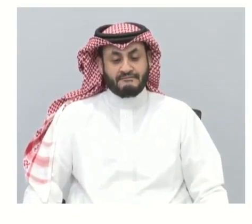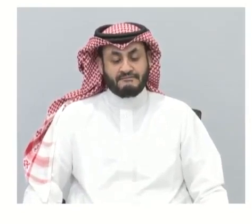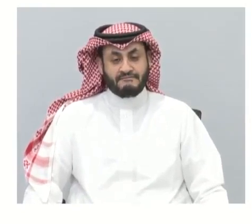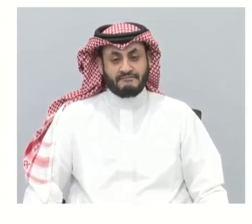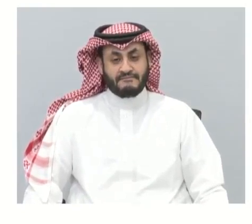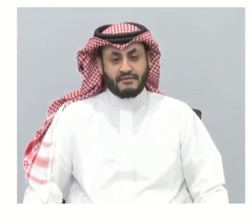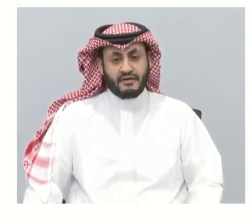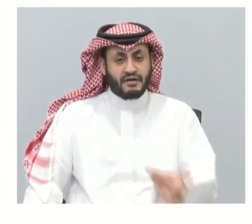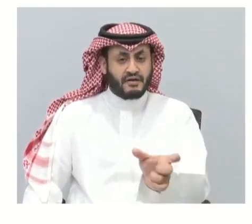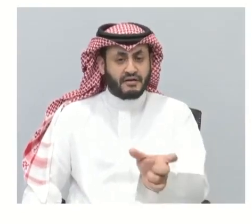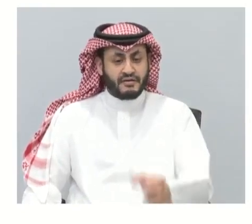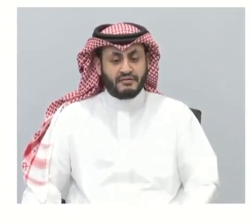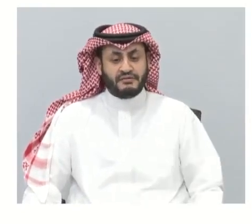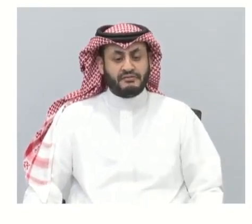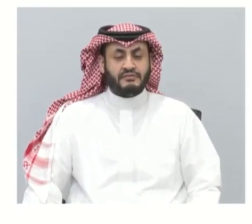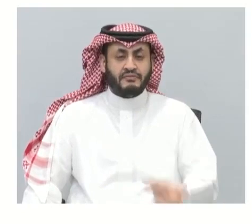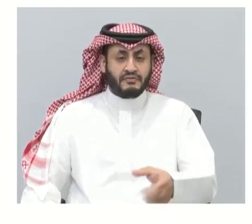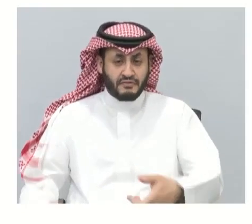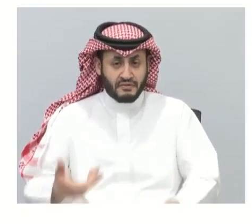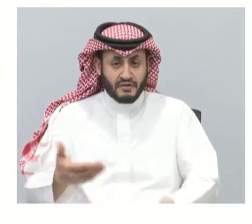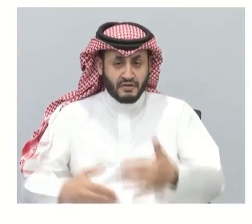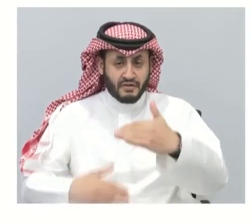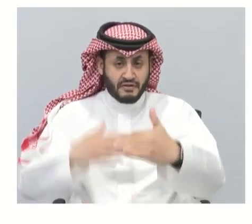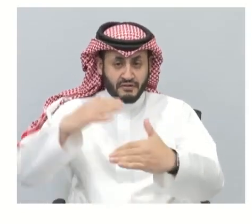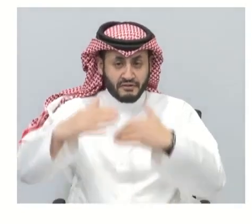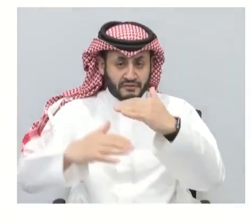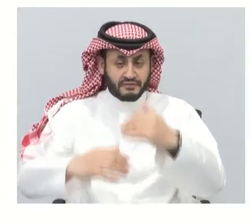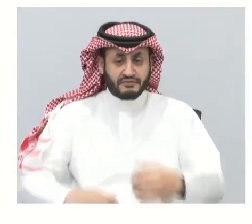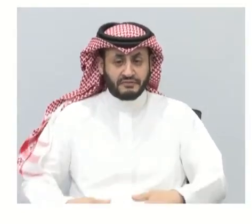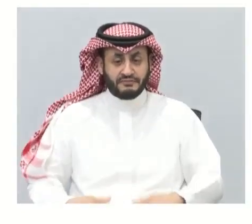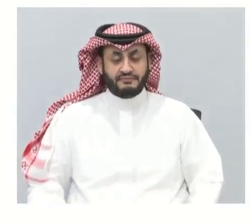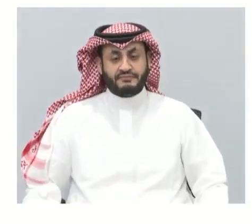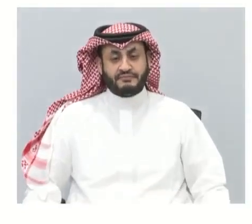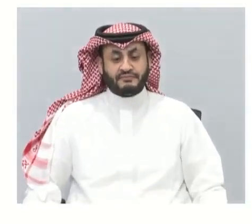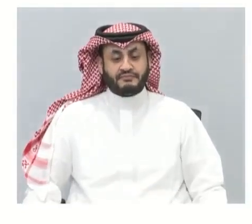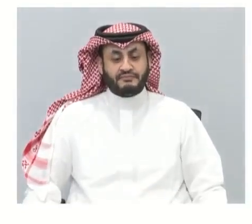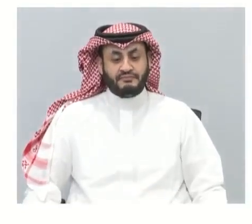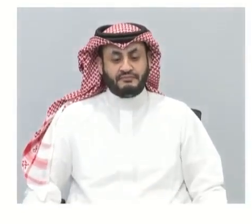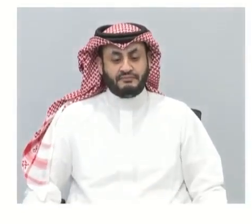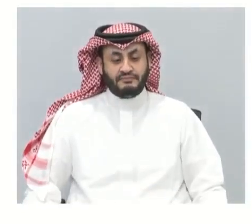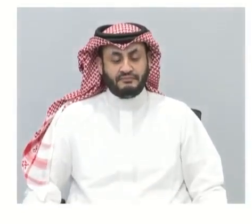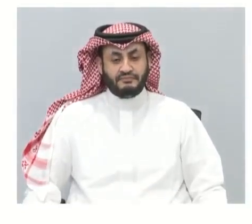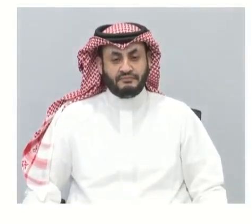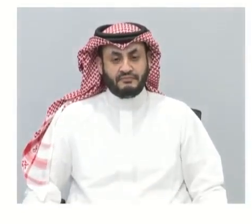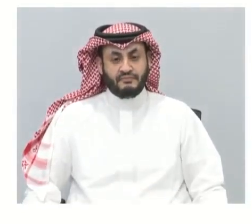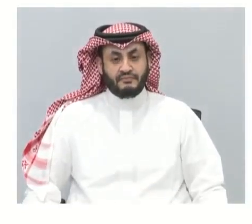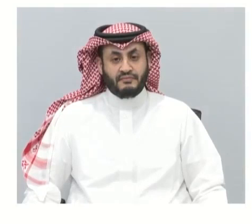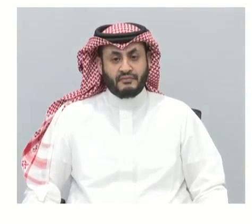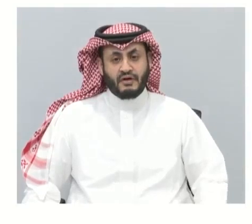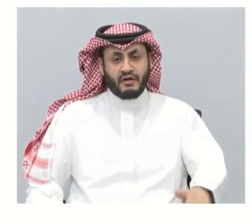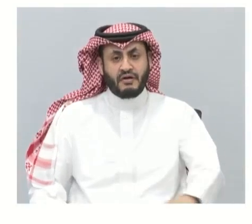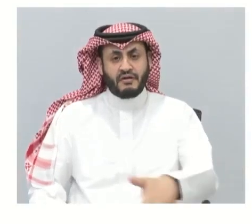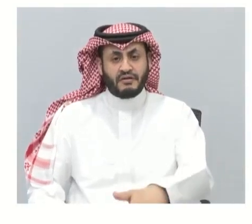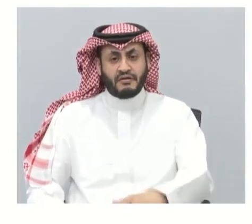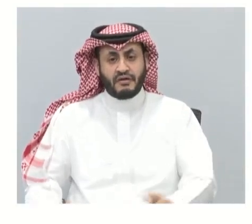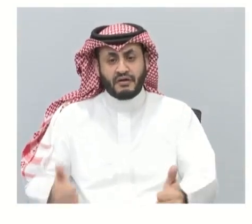new product to promote. I want people to buy it. All the children are tested